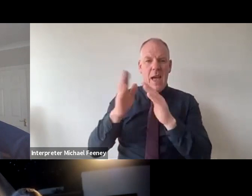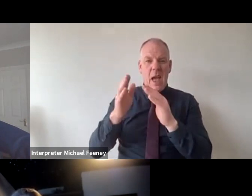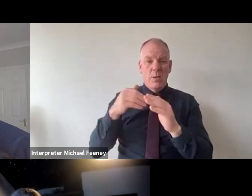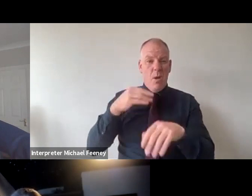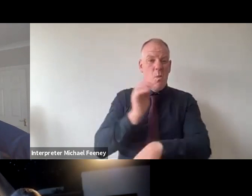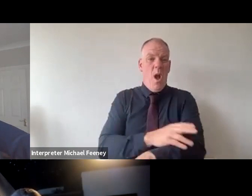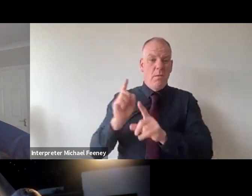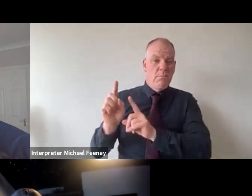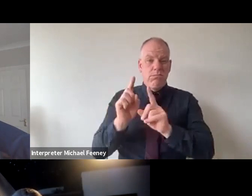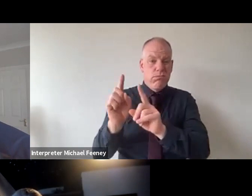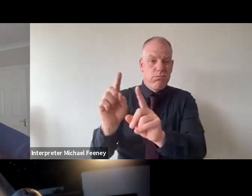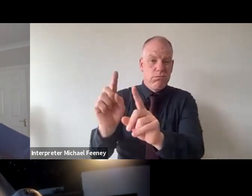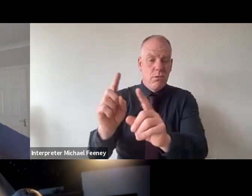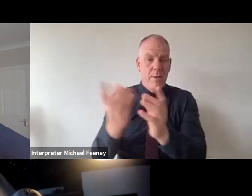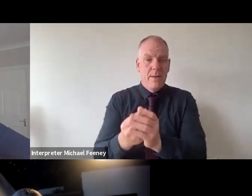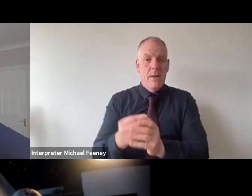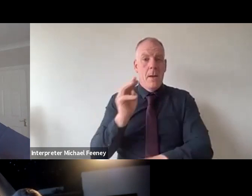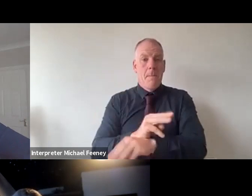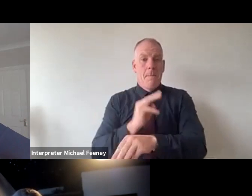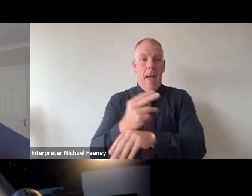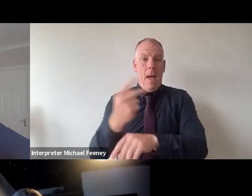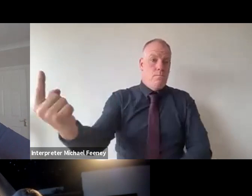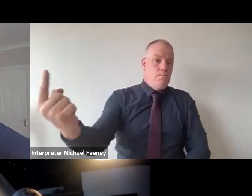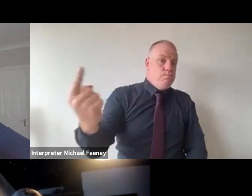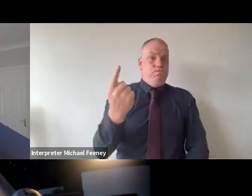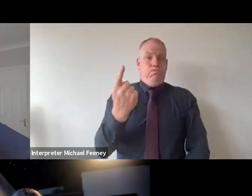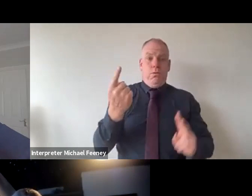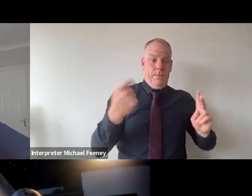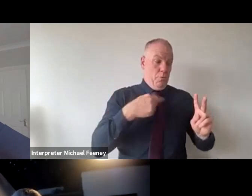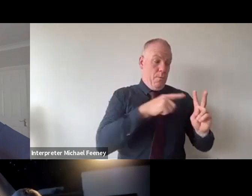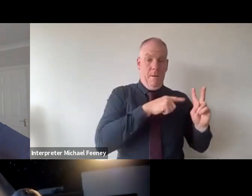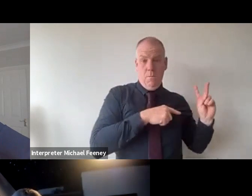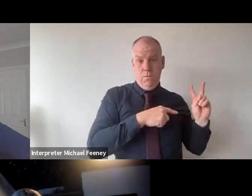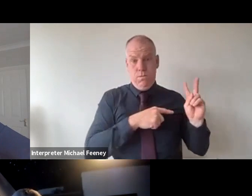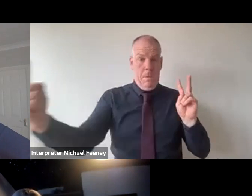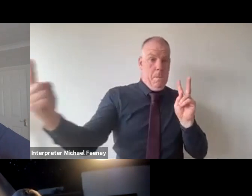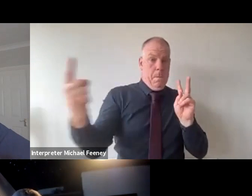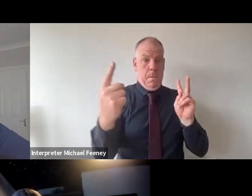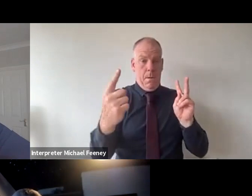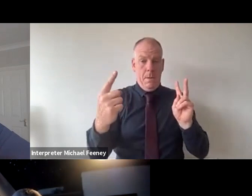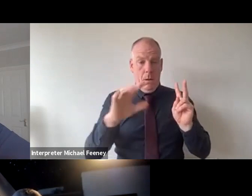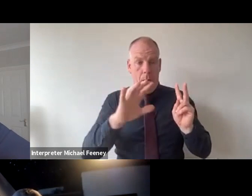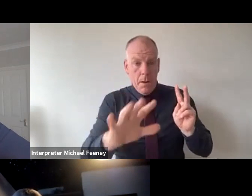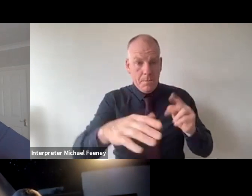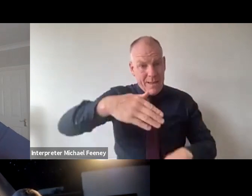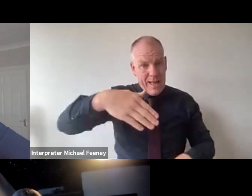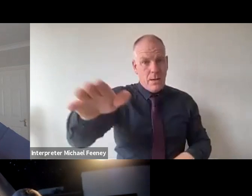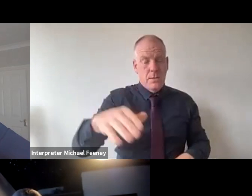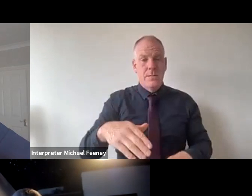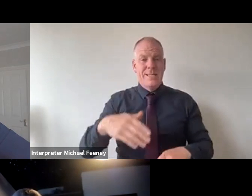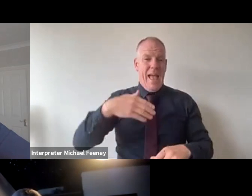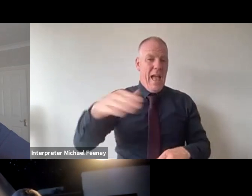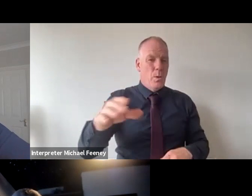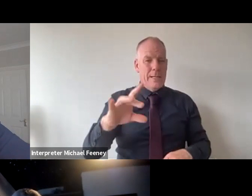with him, and his ma ran out of the door when he came in and said, "Get that K word out